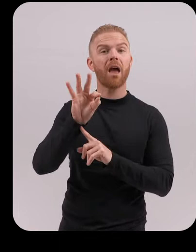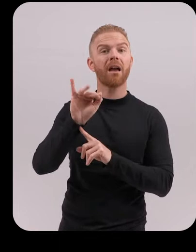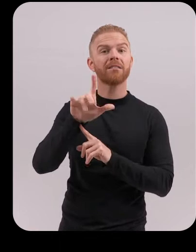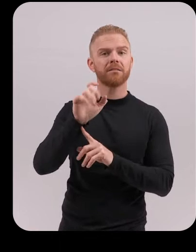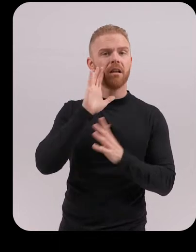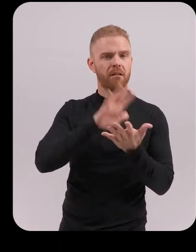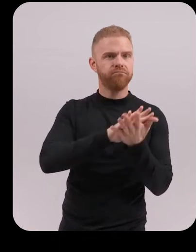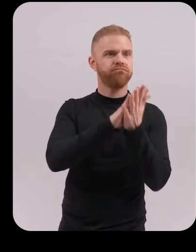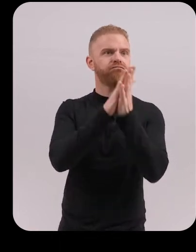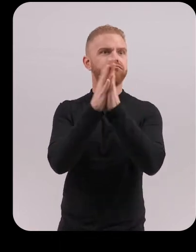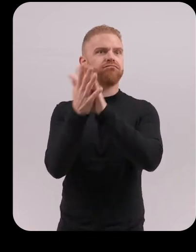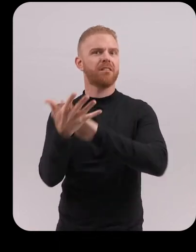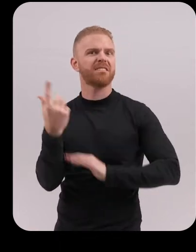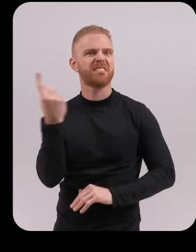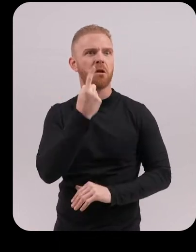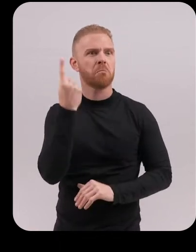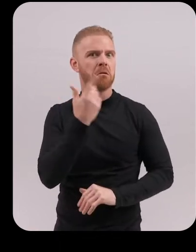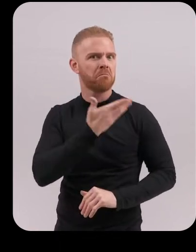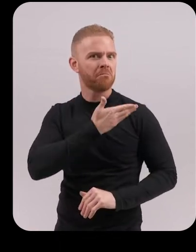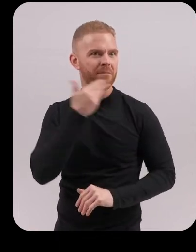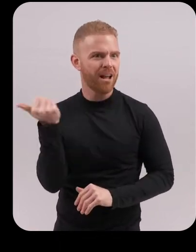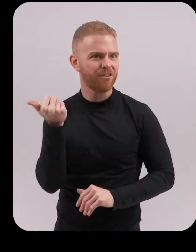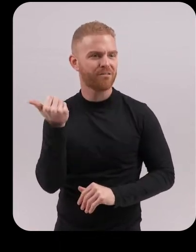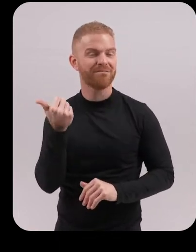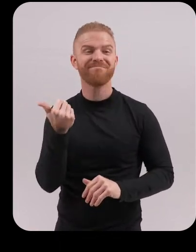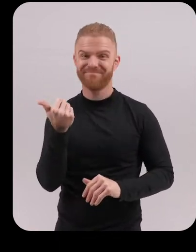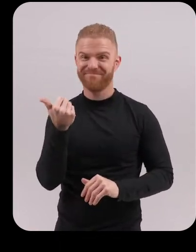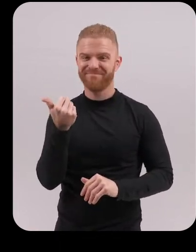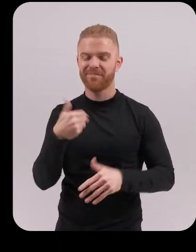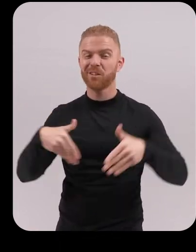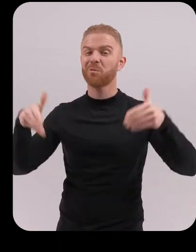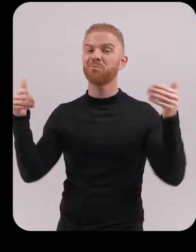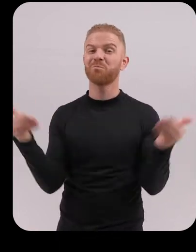your profile is evolving into something even better.